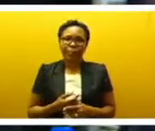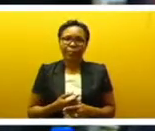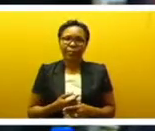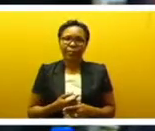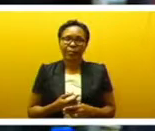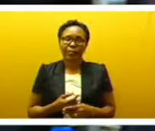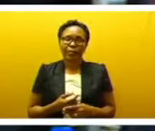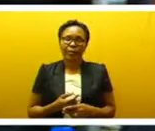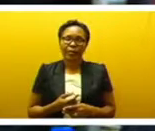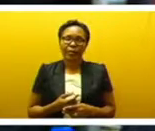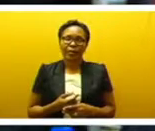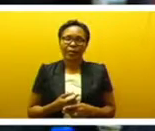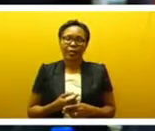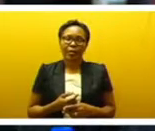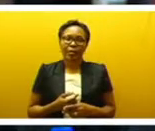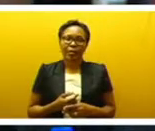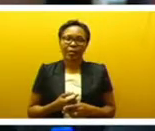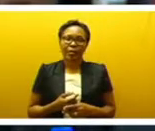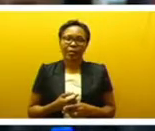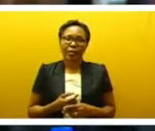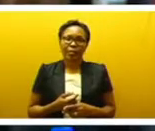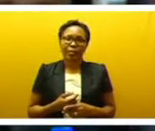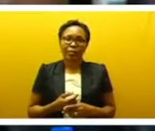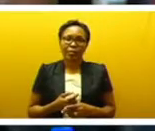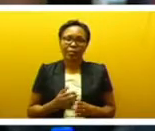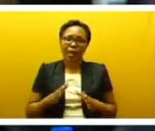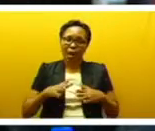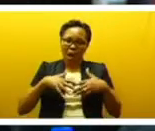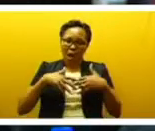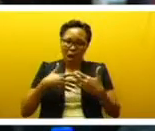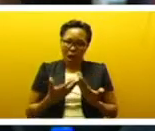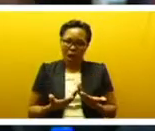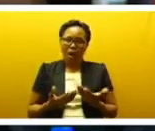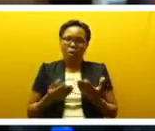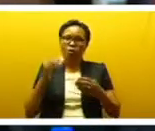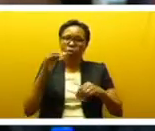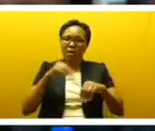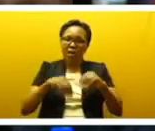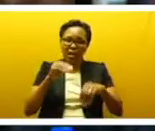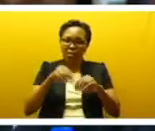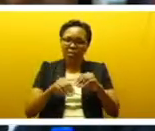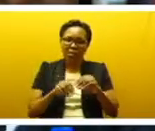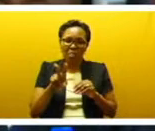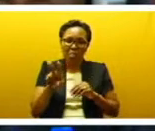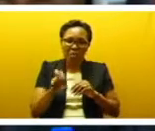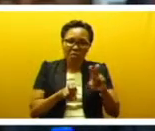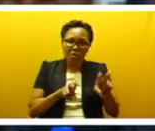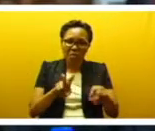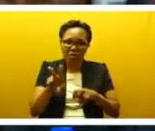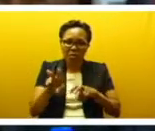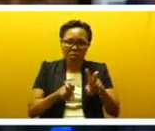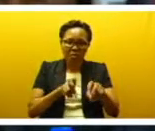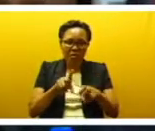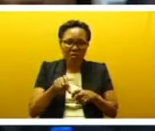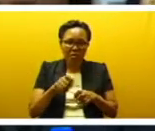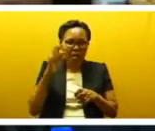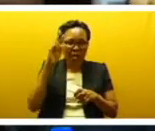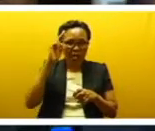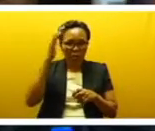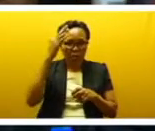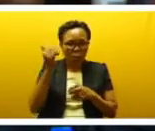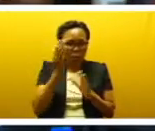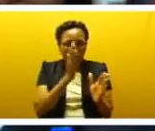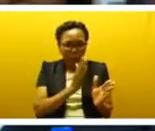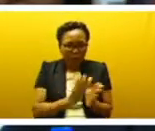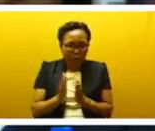the manner in which the election was stolen, the reason why staging was necessary